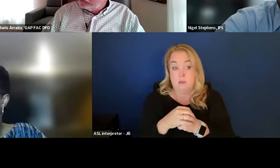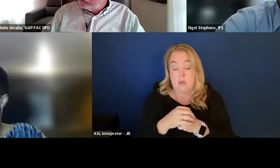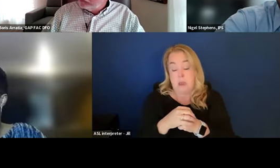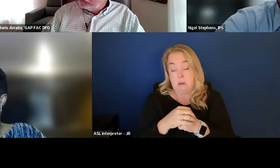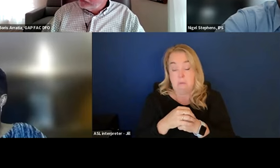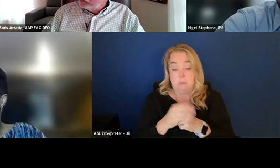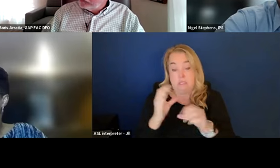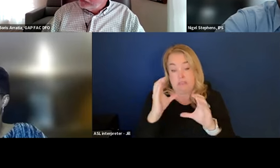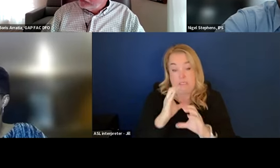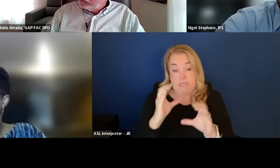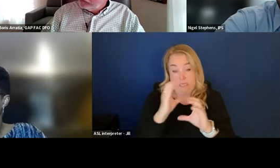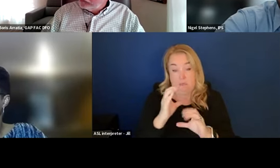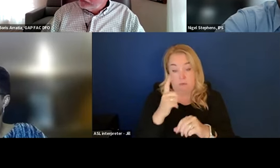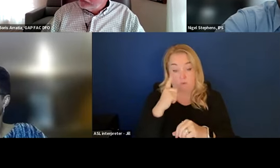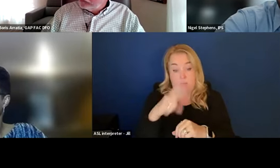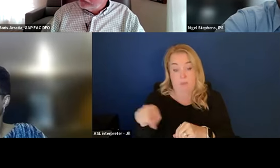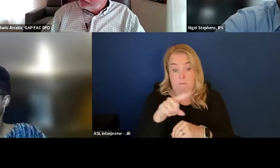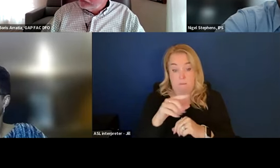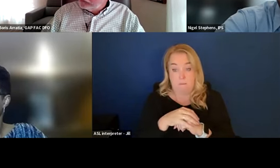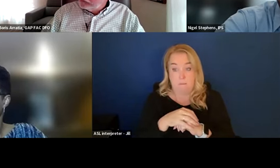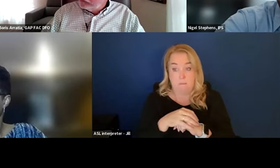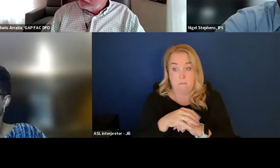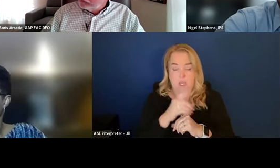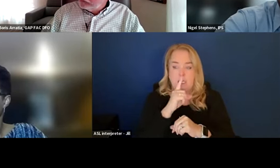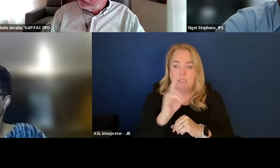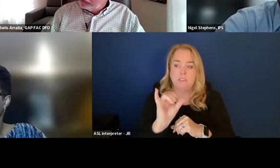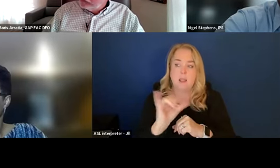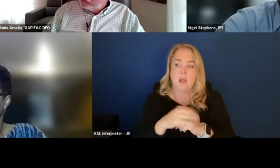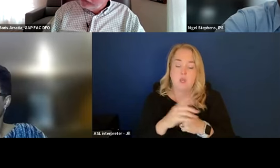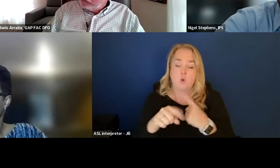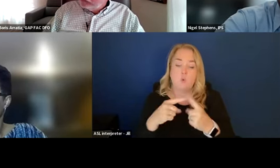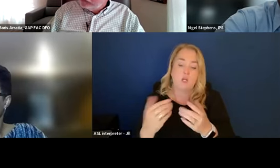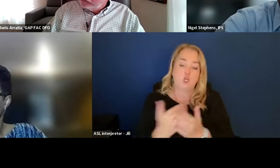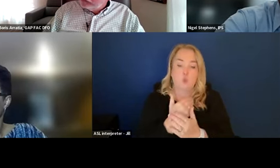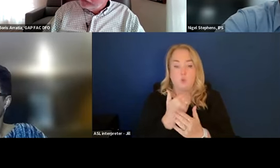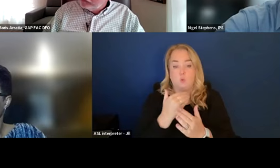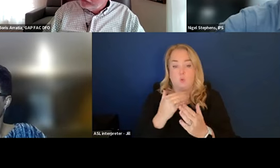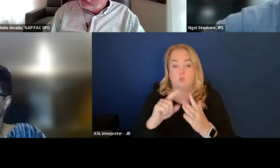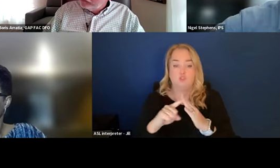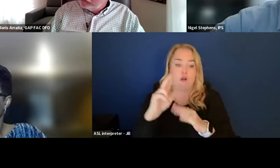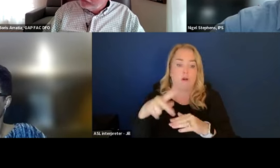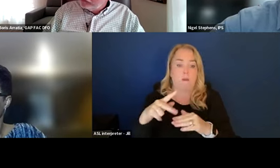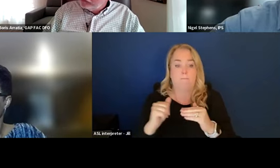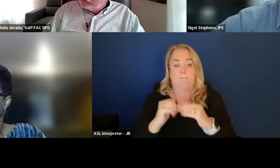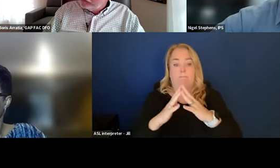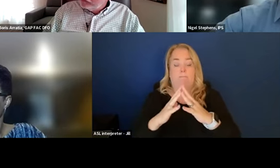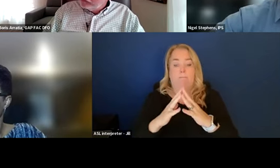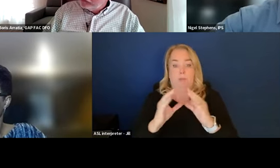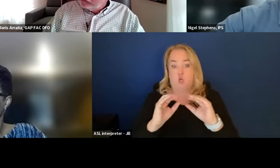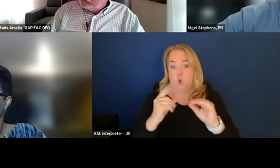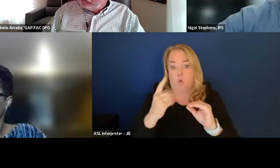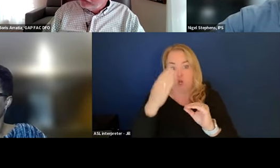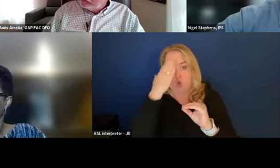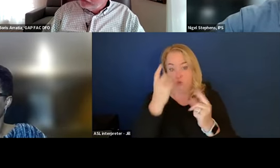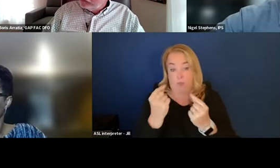and seeking them out. So it's just like when a brand new startup goes out and nobody knows what they do and